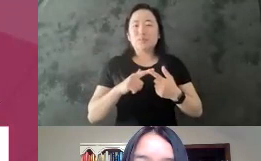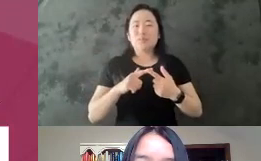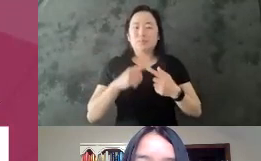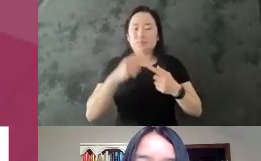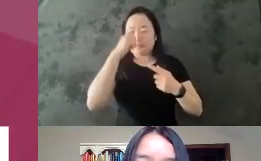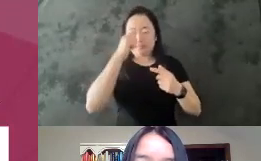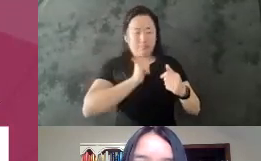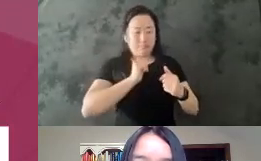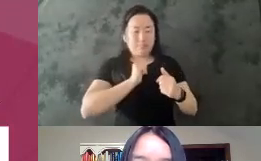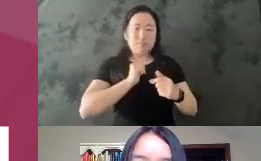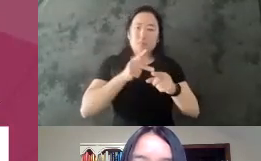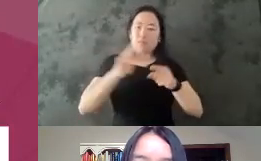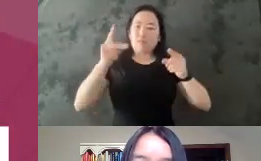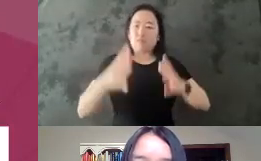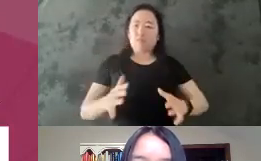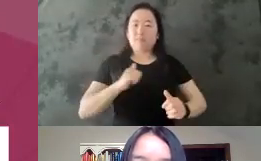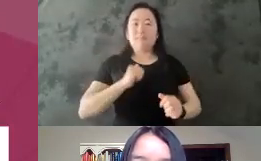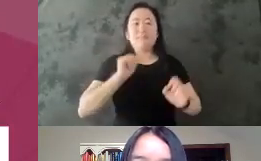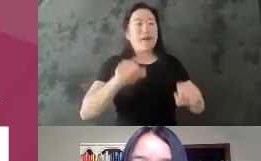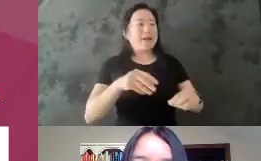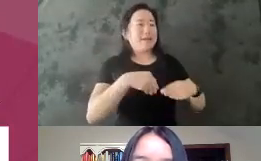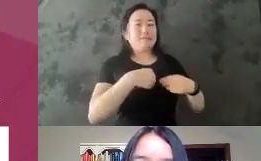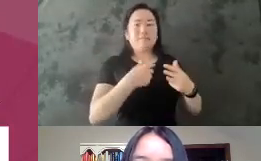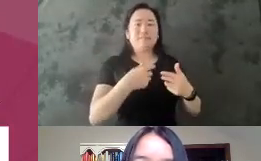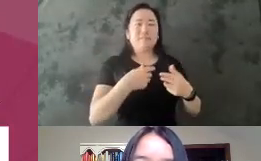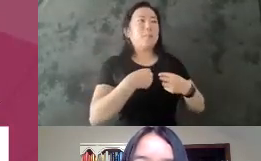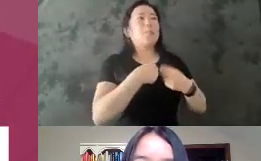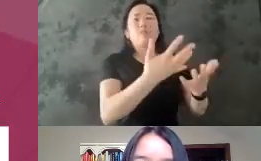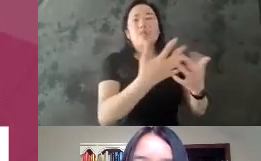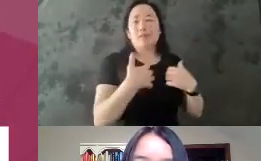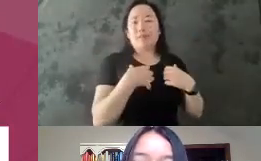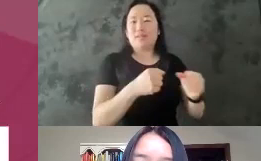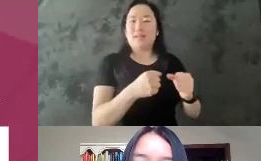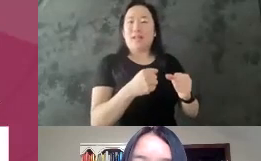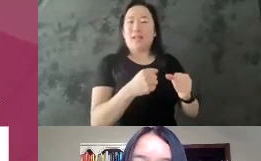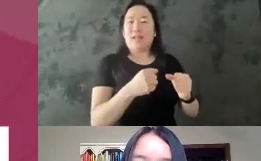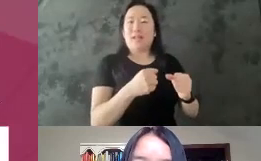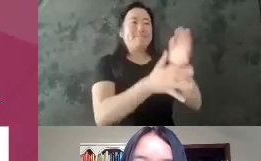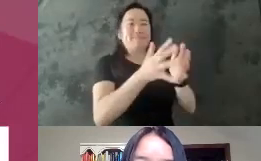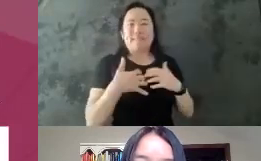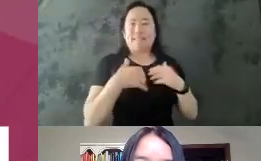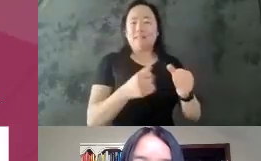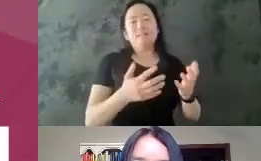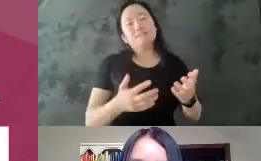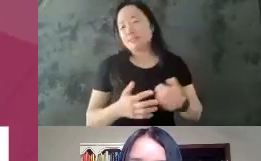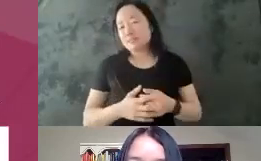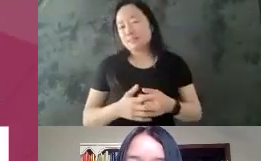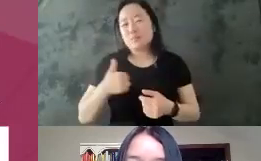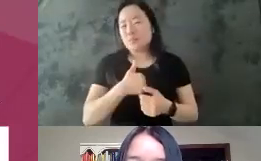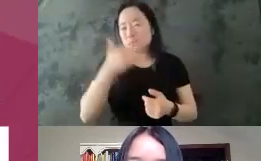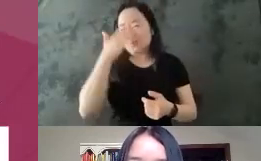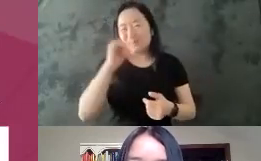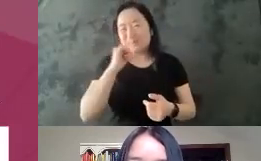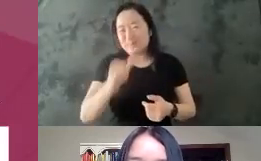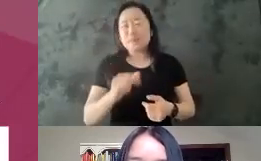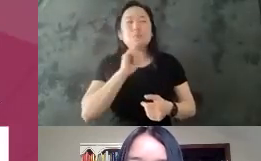who can heal the client. And we know that that's not the case. It's really the client or the patient or the